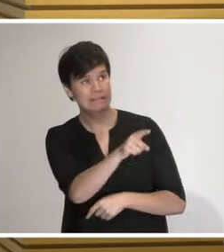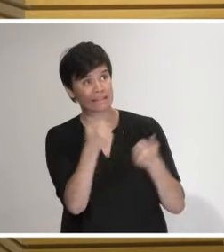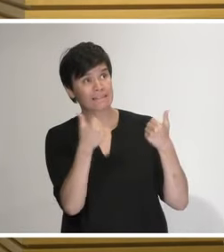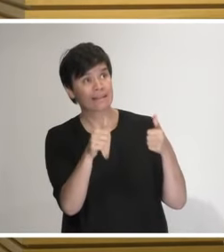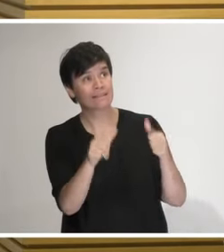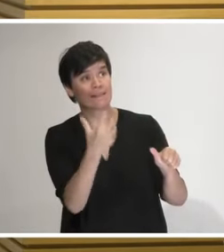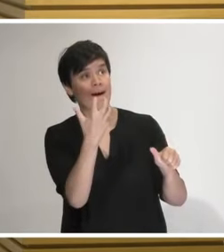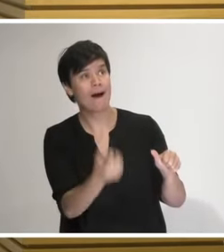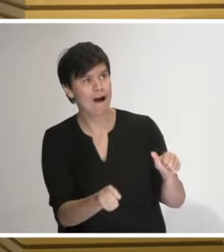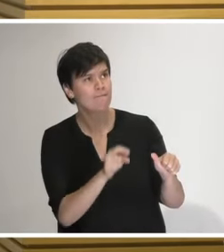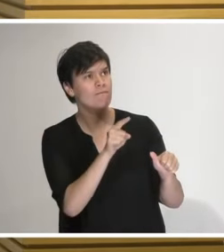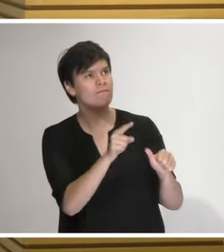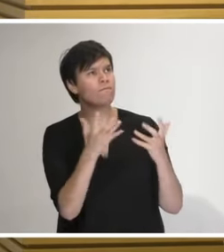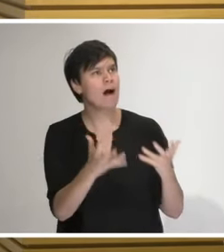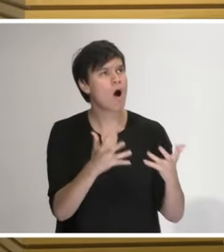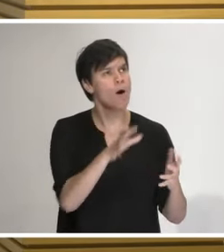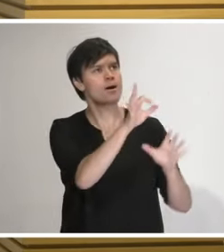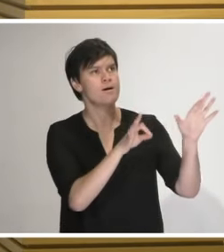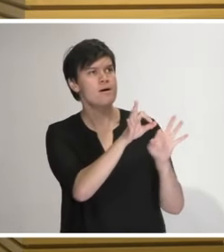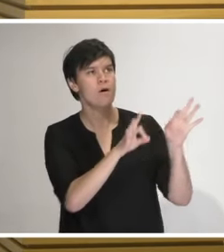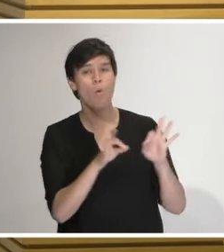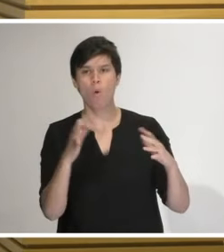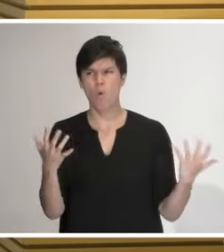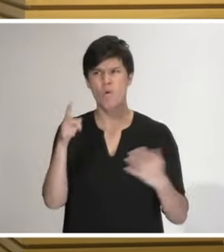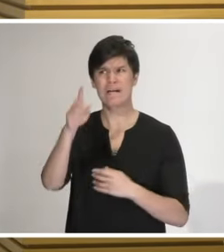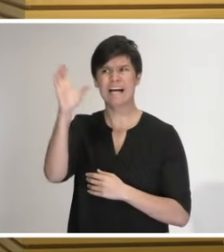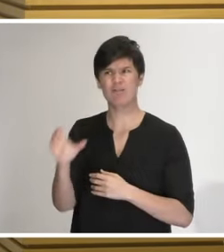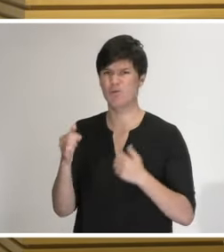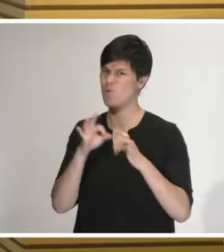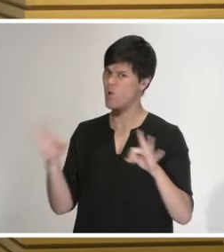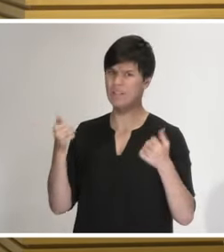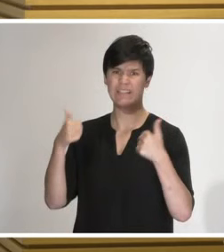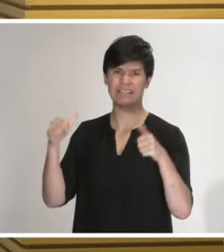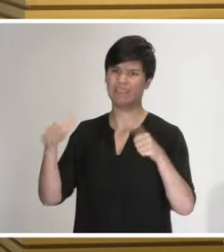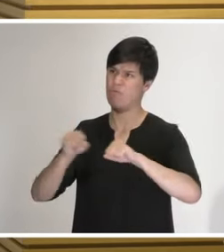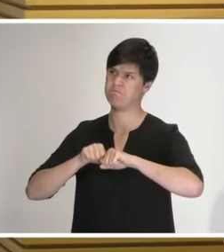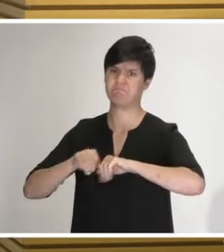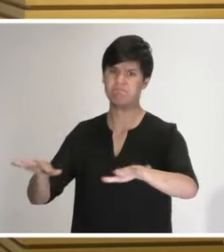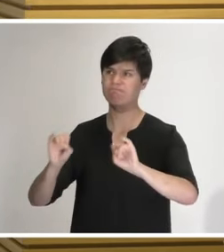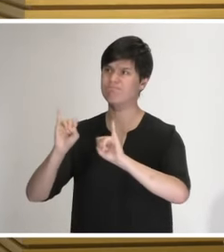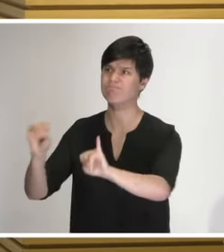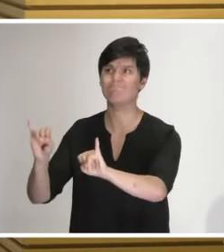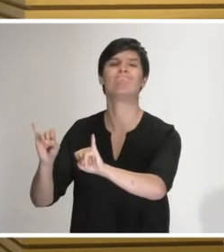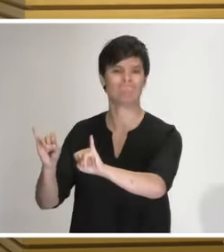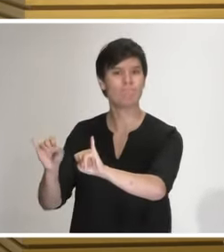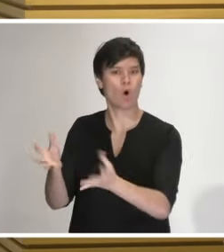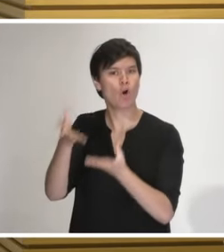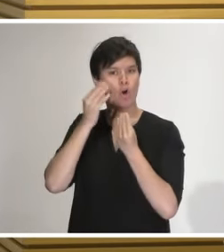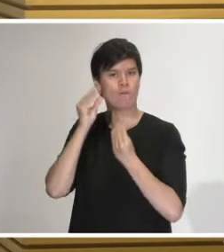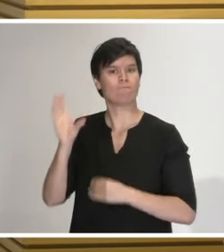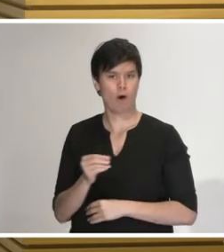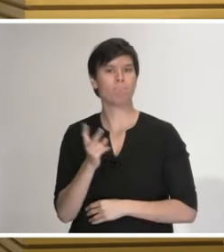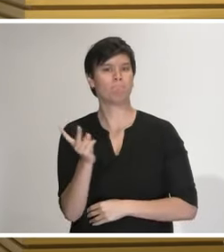successful and those that are being less successful to inform what we do and how we adjust our plan. People suggested possible kind of isolation zones